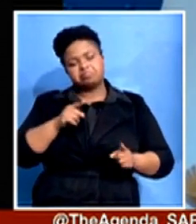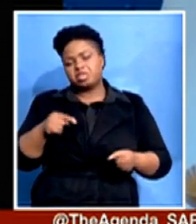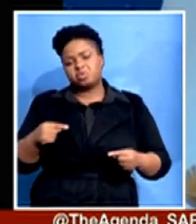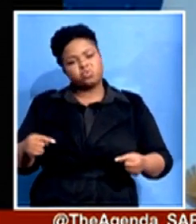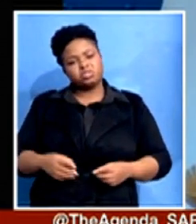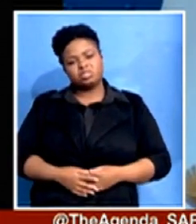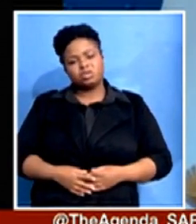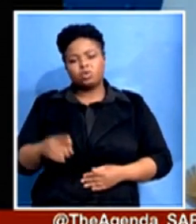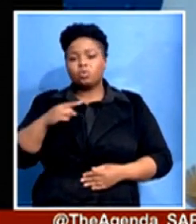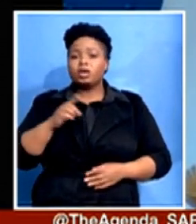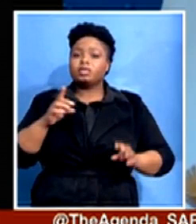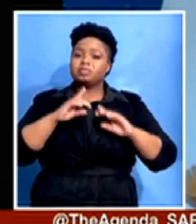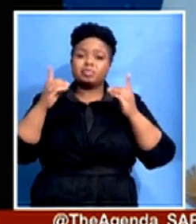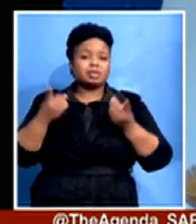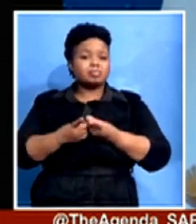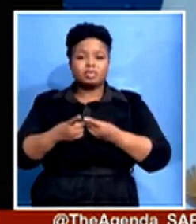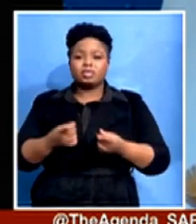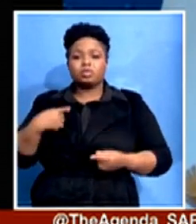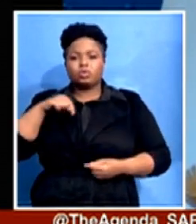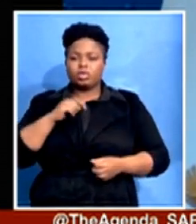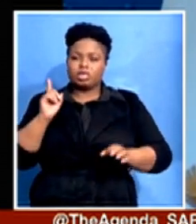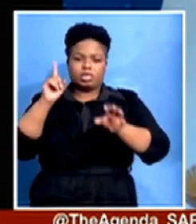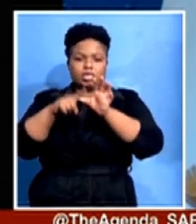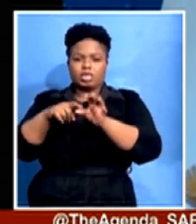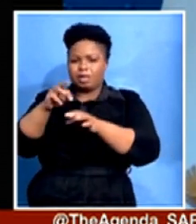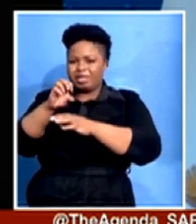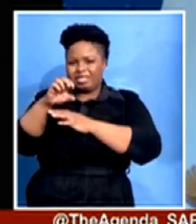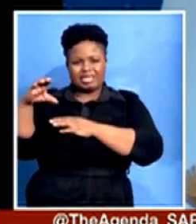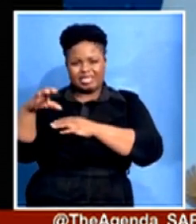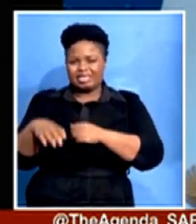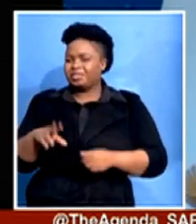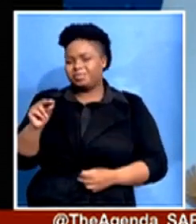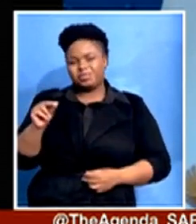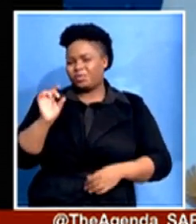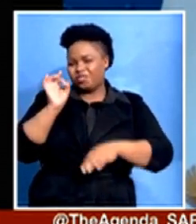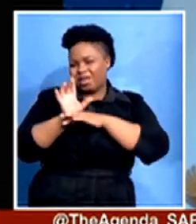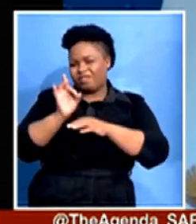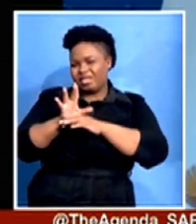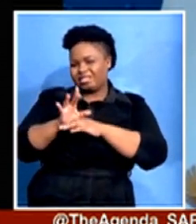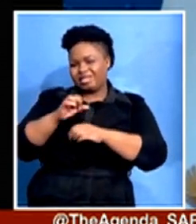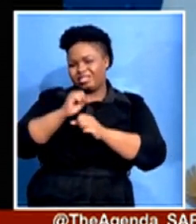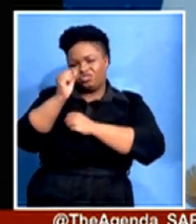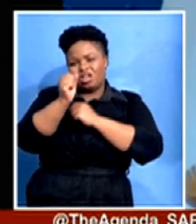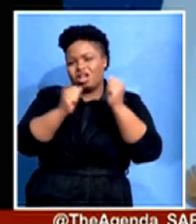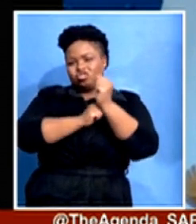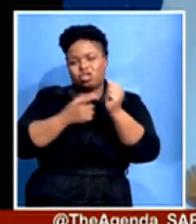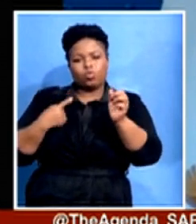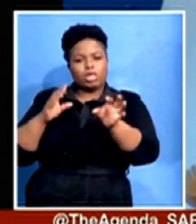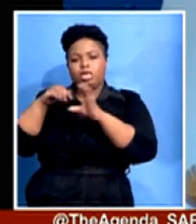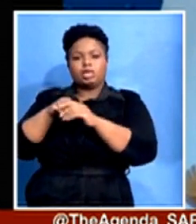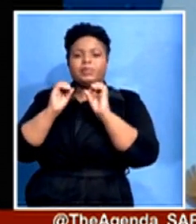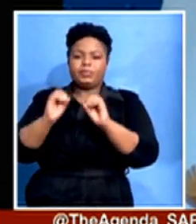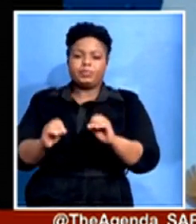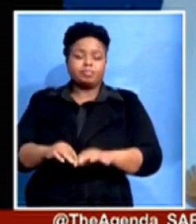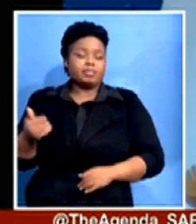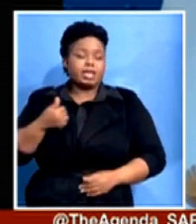serve on the ministerial advisory structure. And I don't know, even if the scientific capability is being